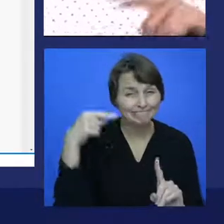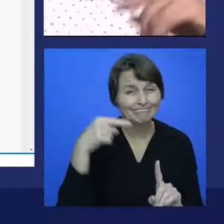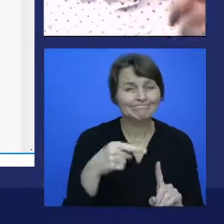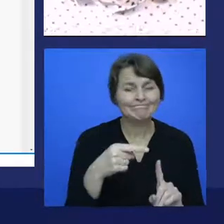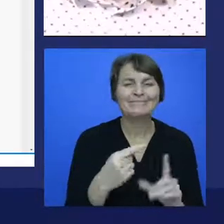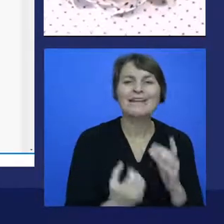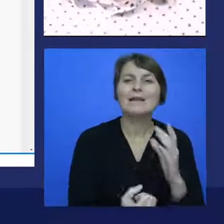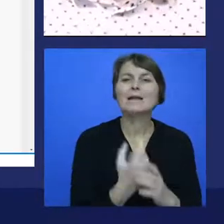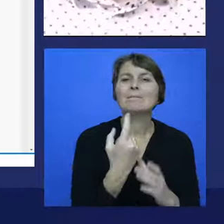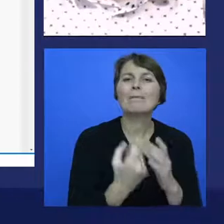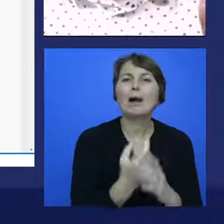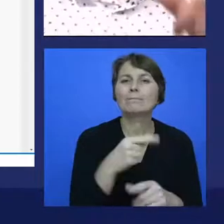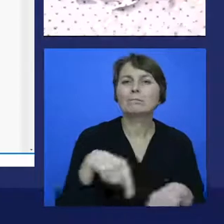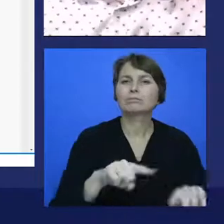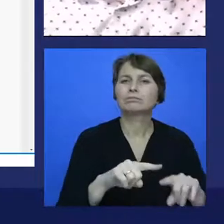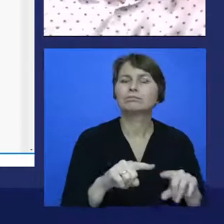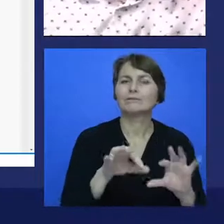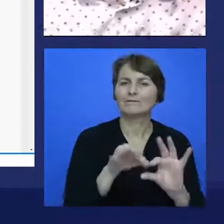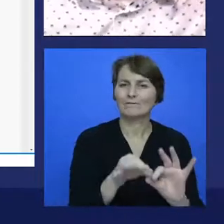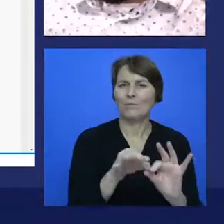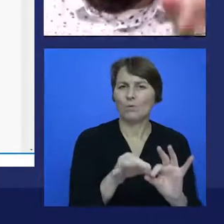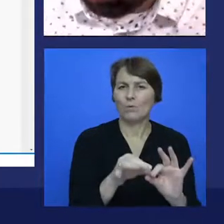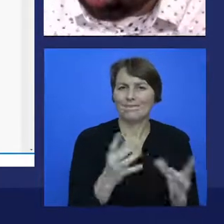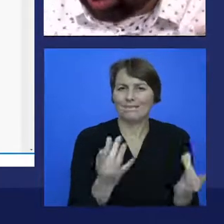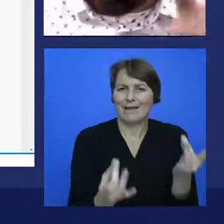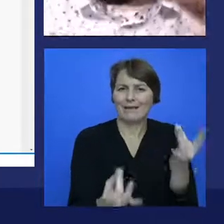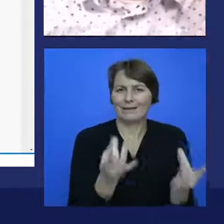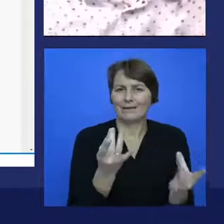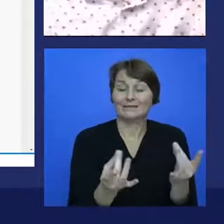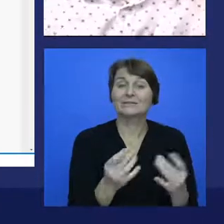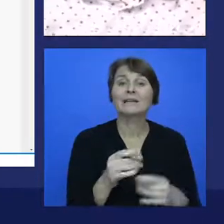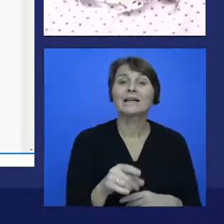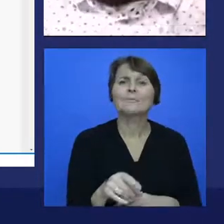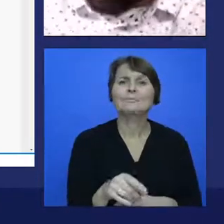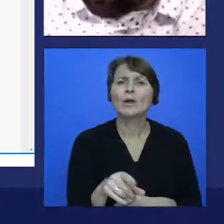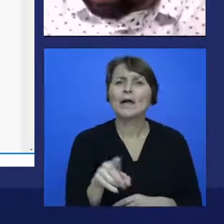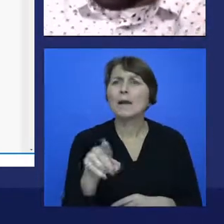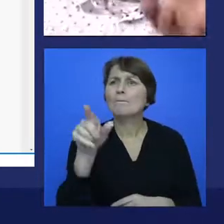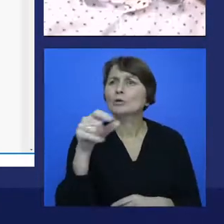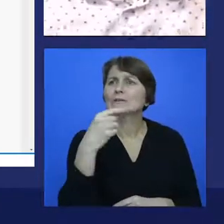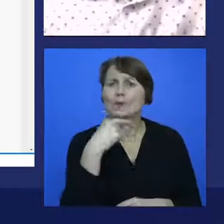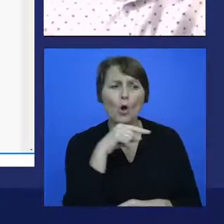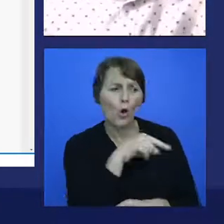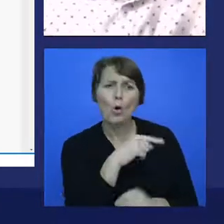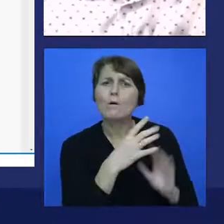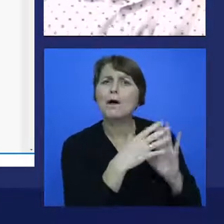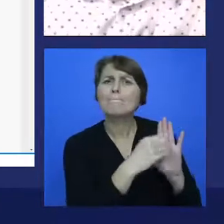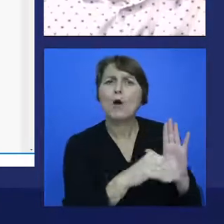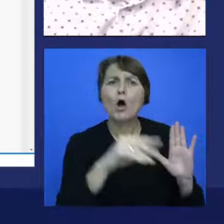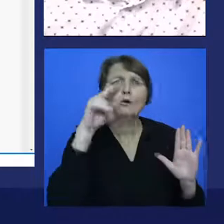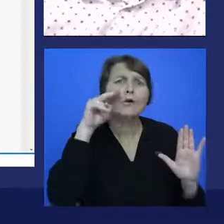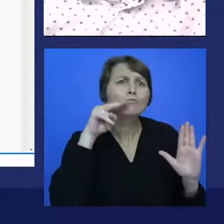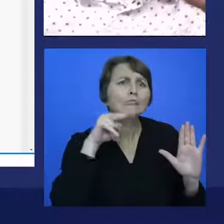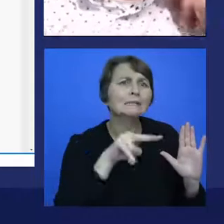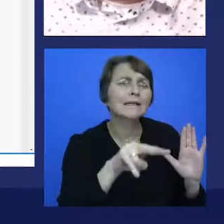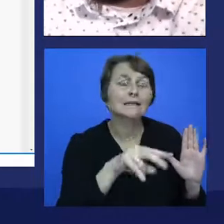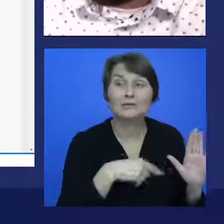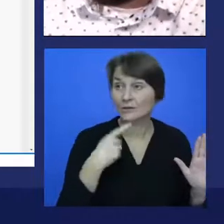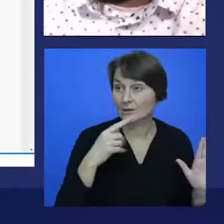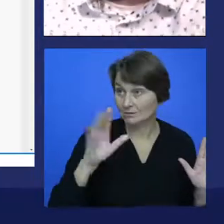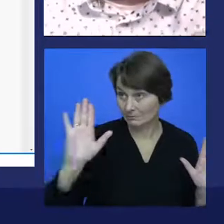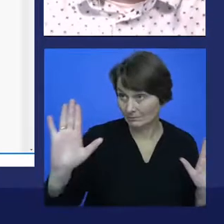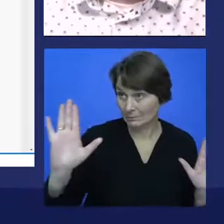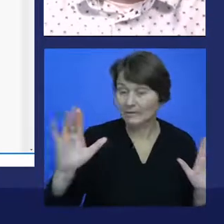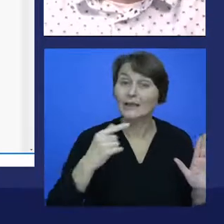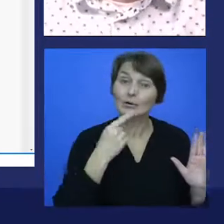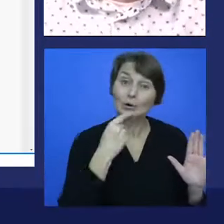someone ever tells you, well, that's what the model predicted, you should say, hold on, wait a minute, are you giving the model a pizza